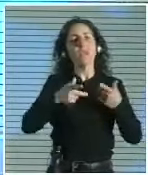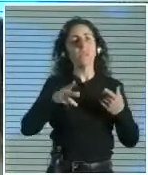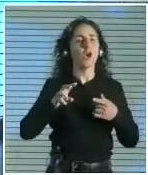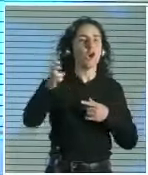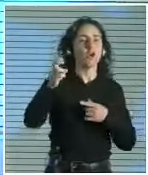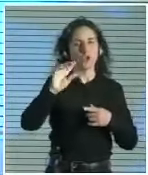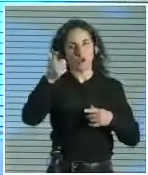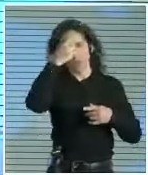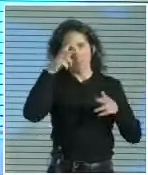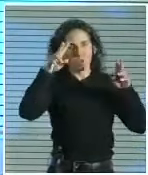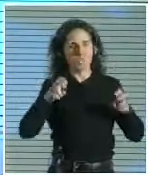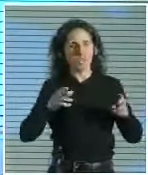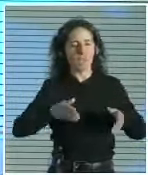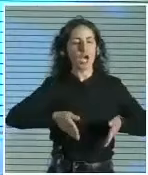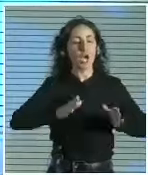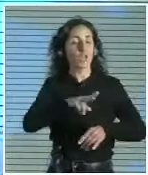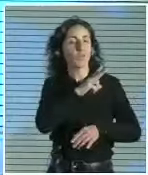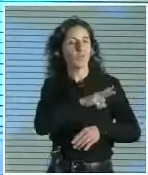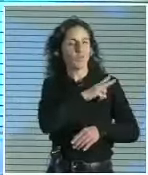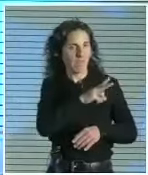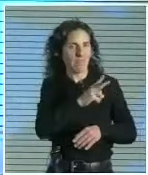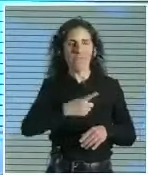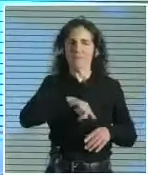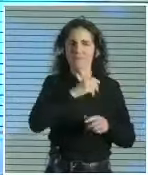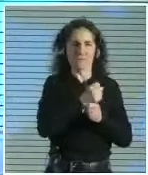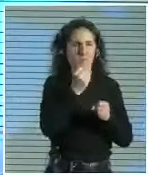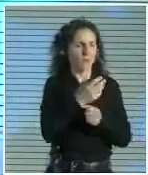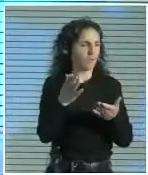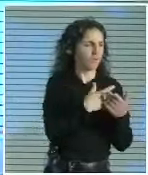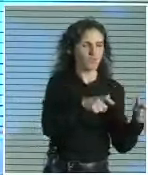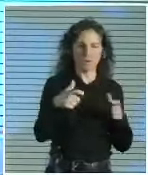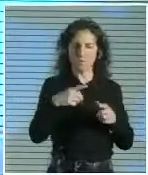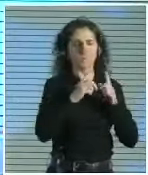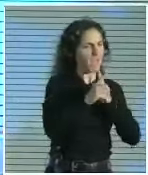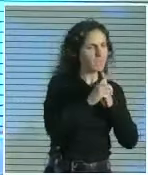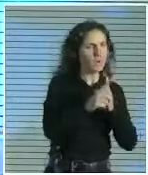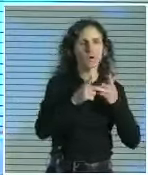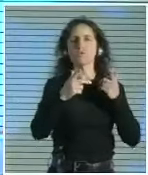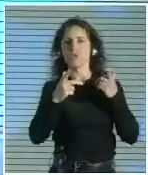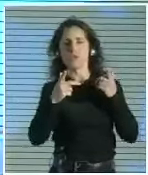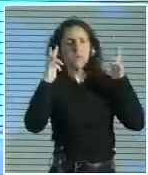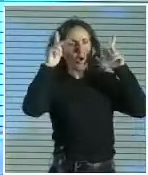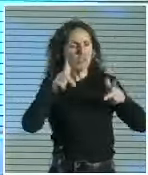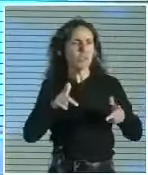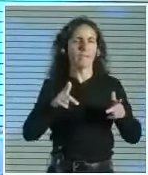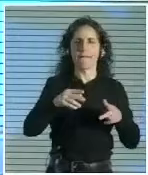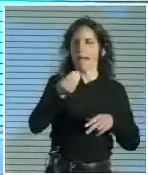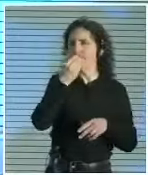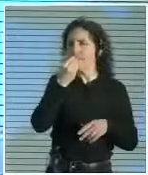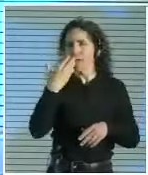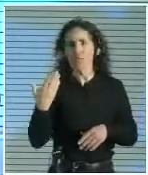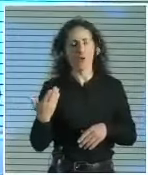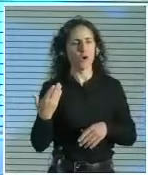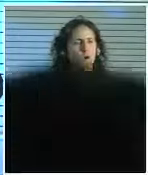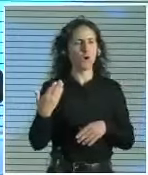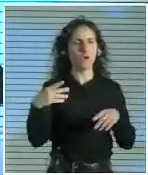stakeholders from transport, from hotels, food providers, to